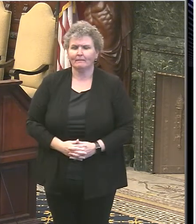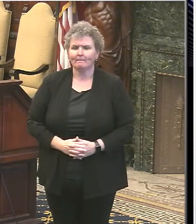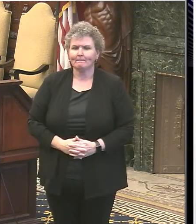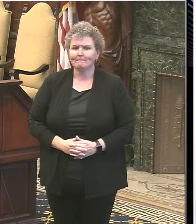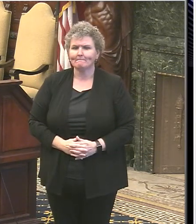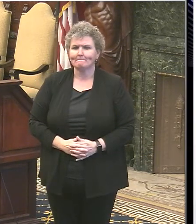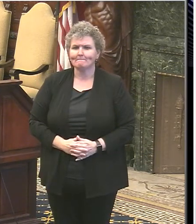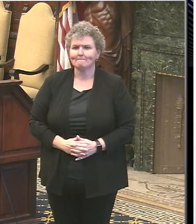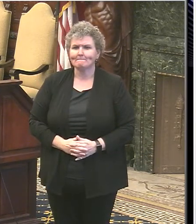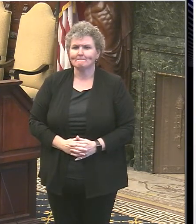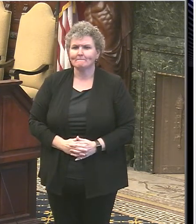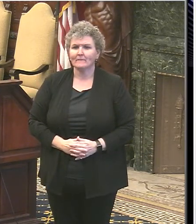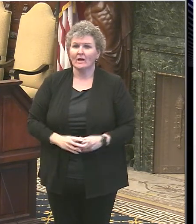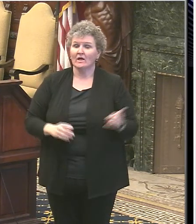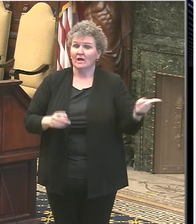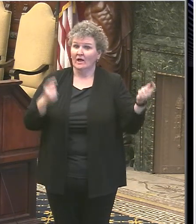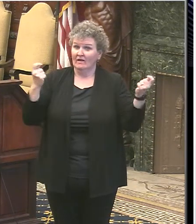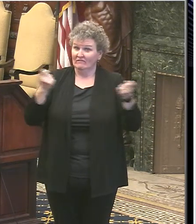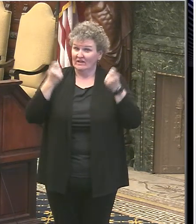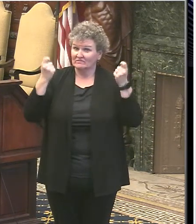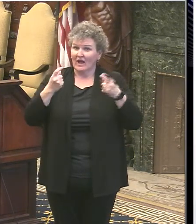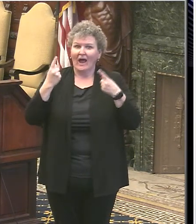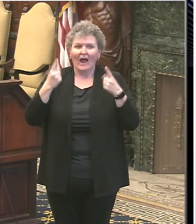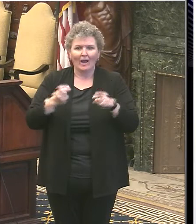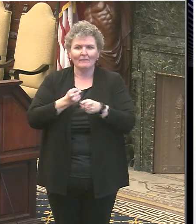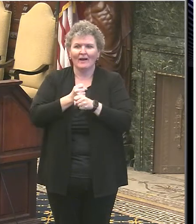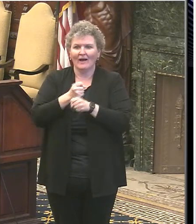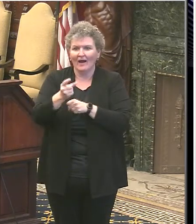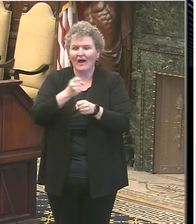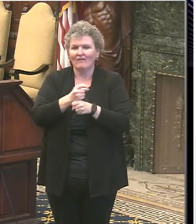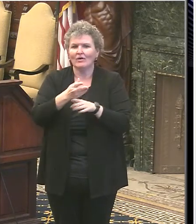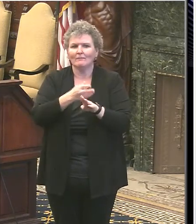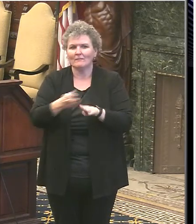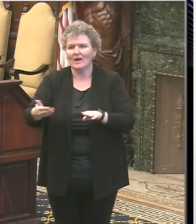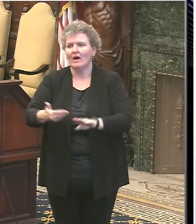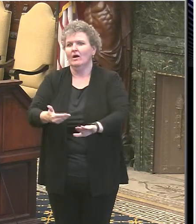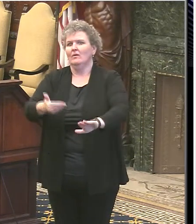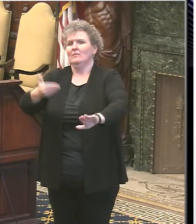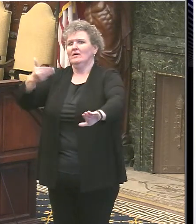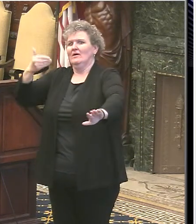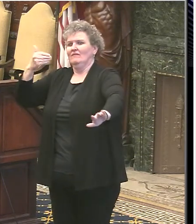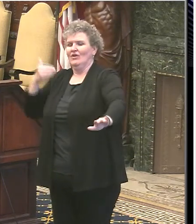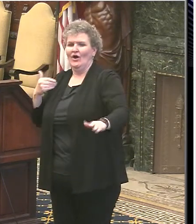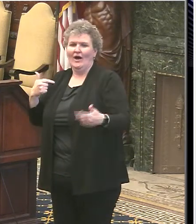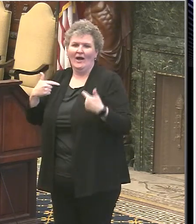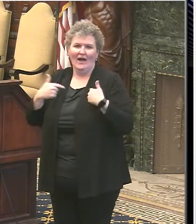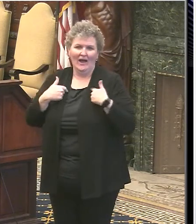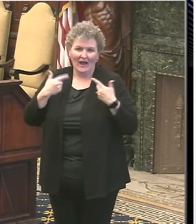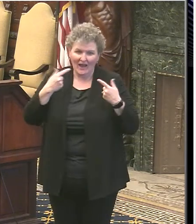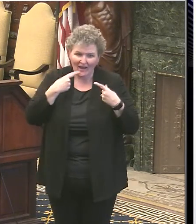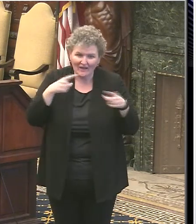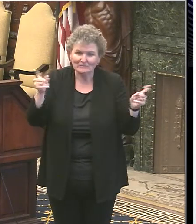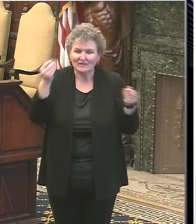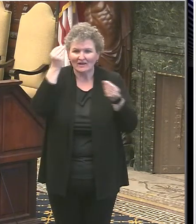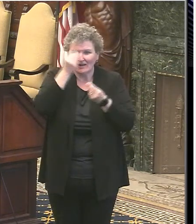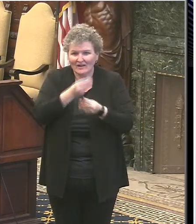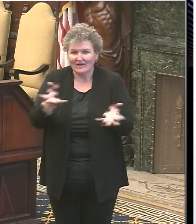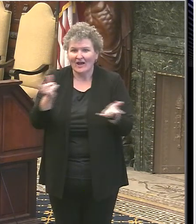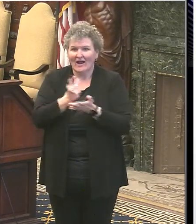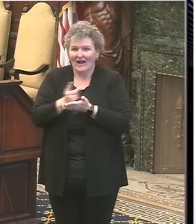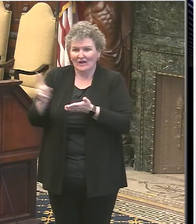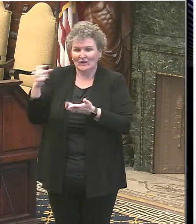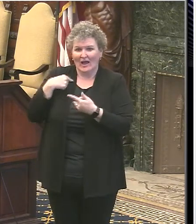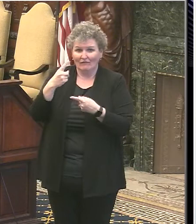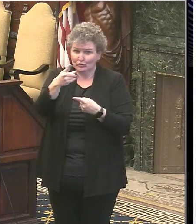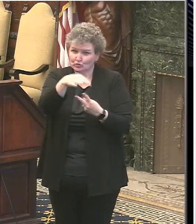this festival is something that's done every year. It was planned well in advance of what we announced just a couple of weeks ago. And we had a choice to say, whether should we